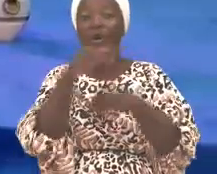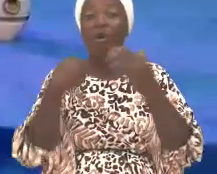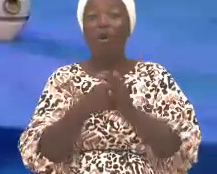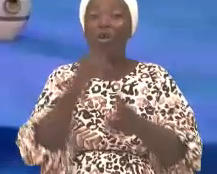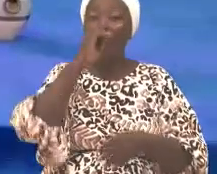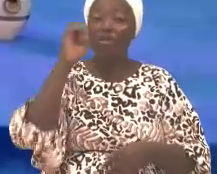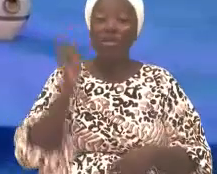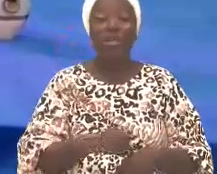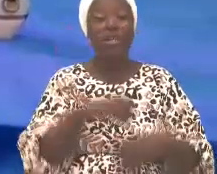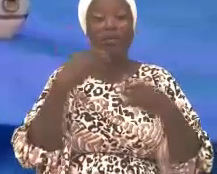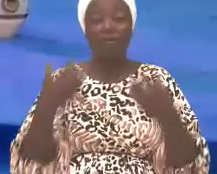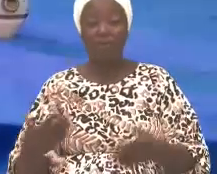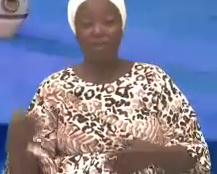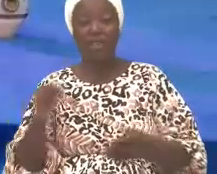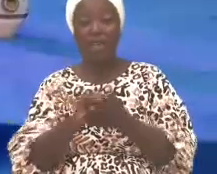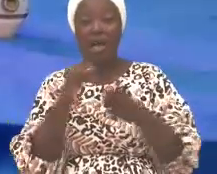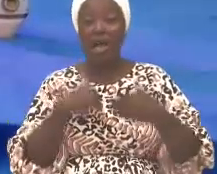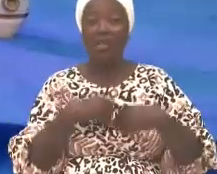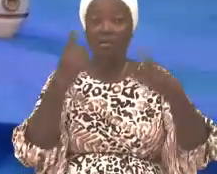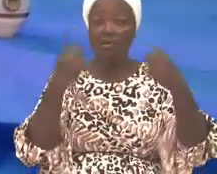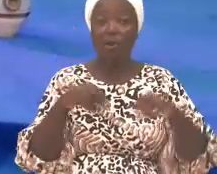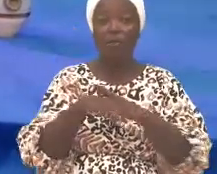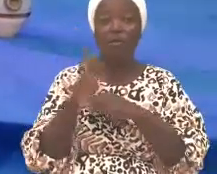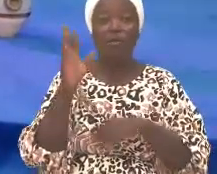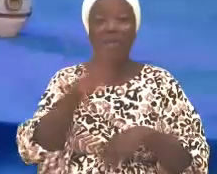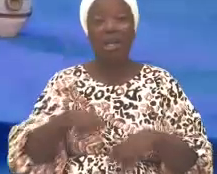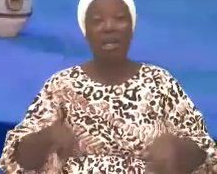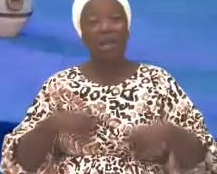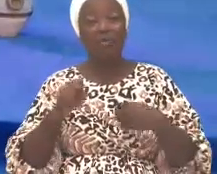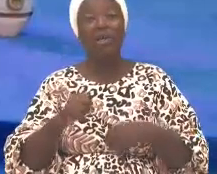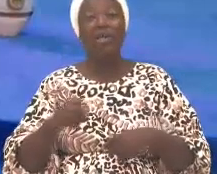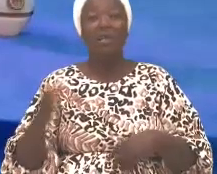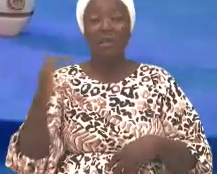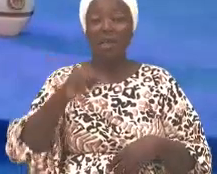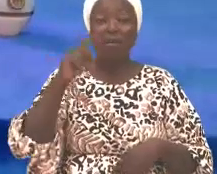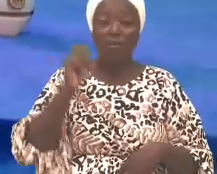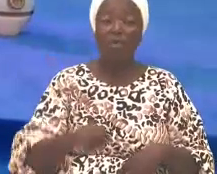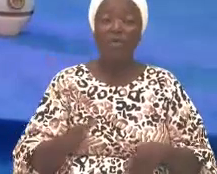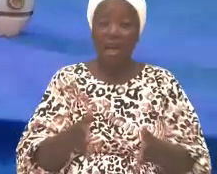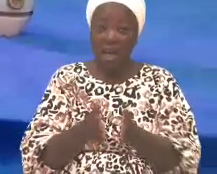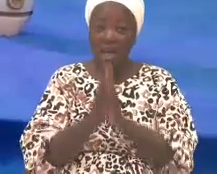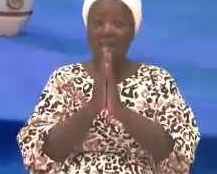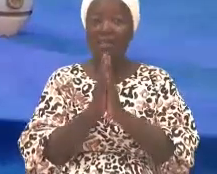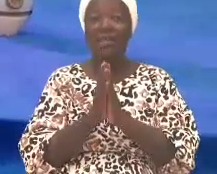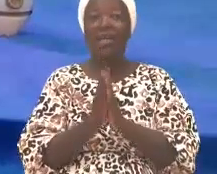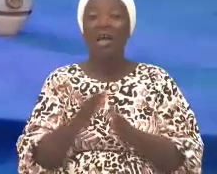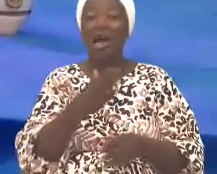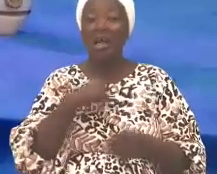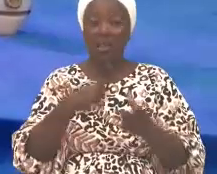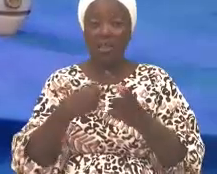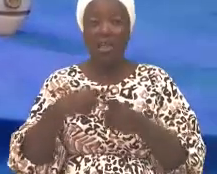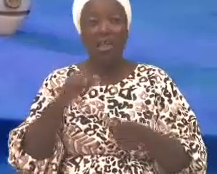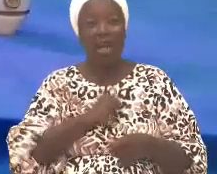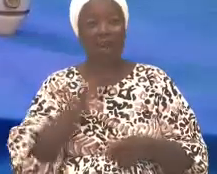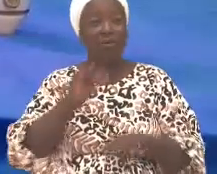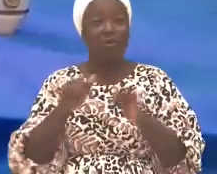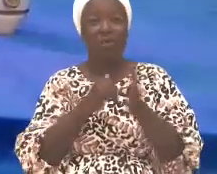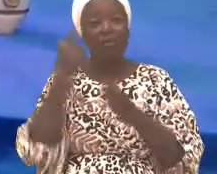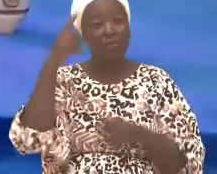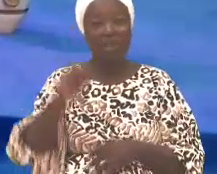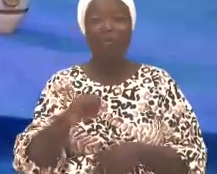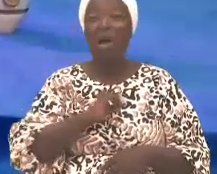sin that has come in their lives. They must inquire, and then I'll do it for them. I talk